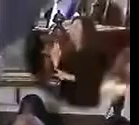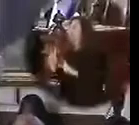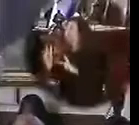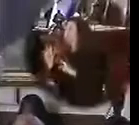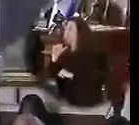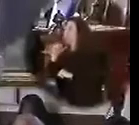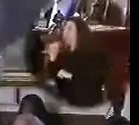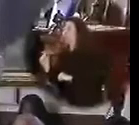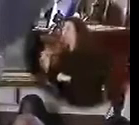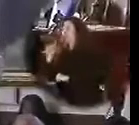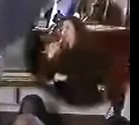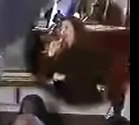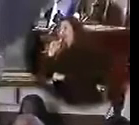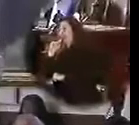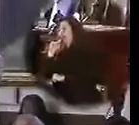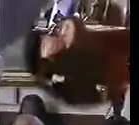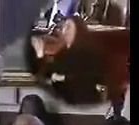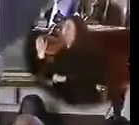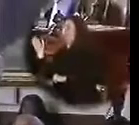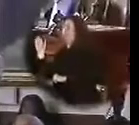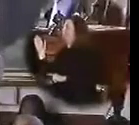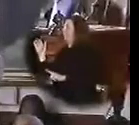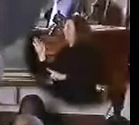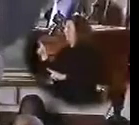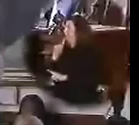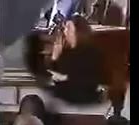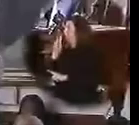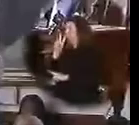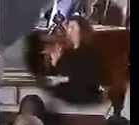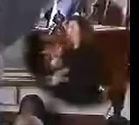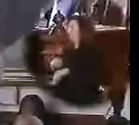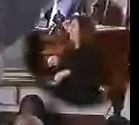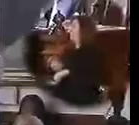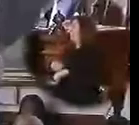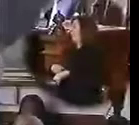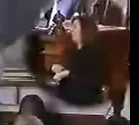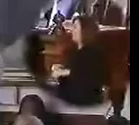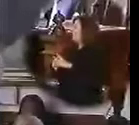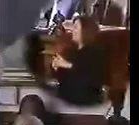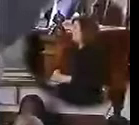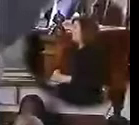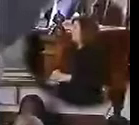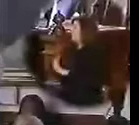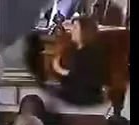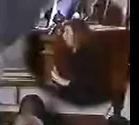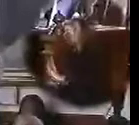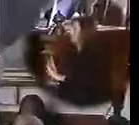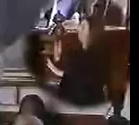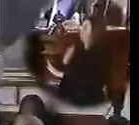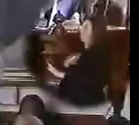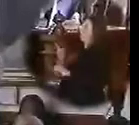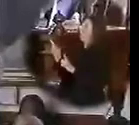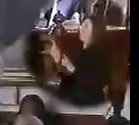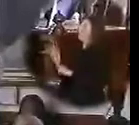heard. And that really began, members, if you go back and look at the history, it really began the time that the